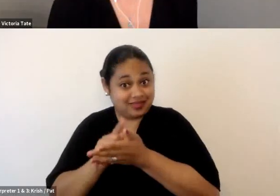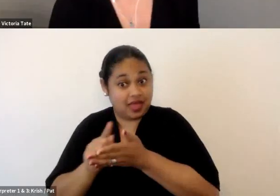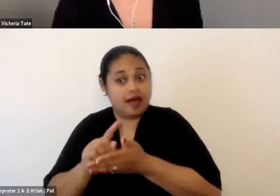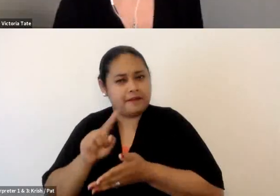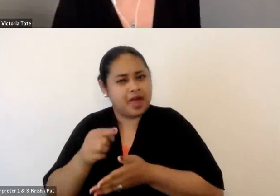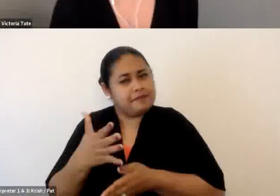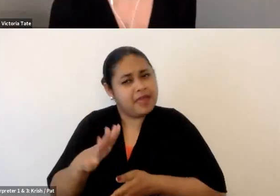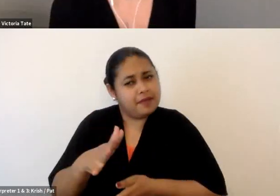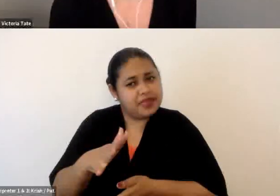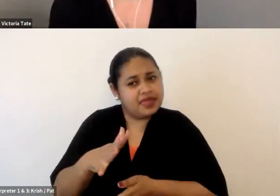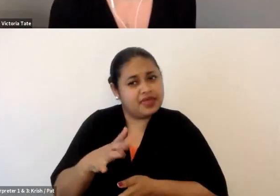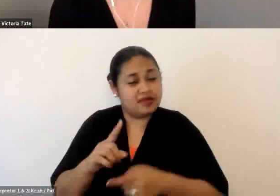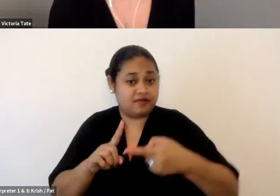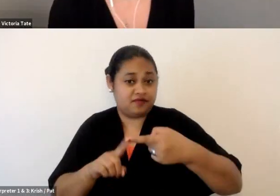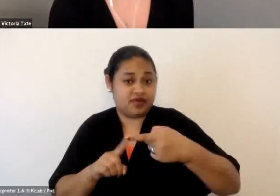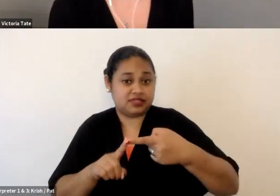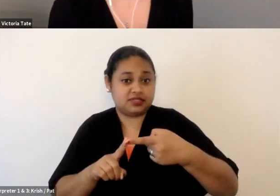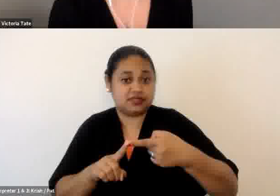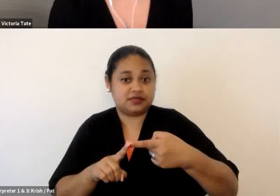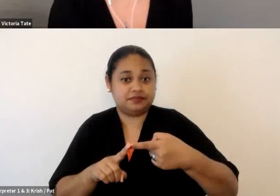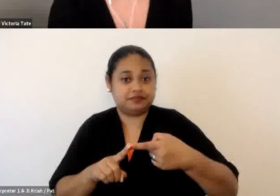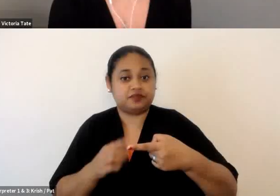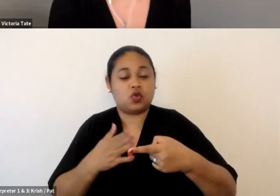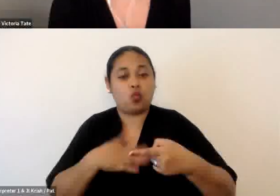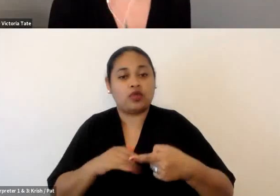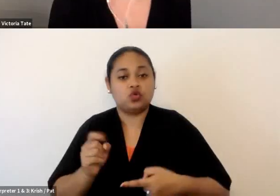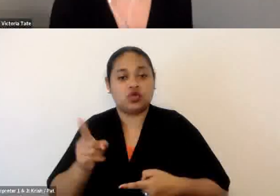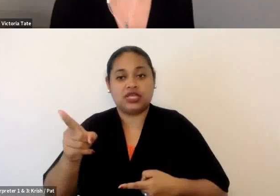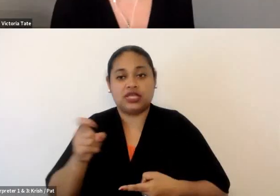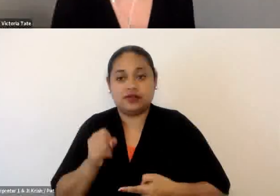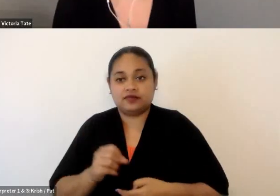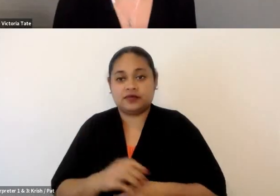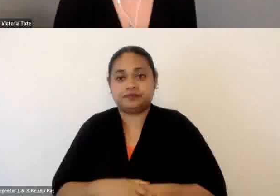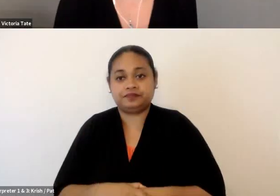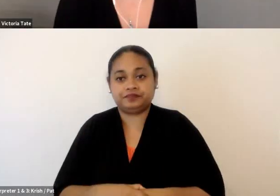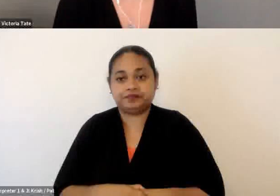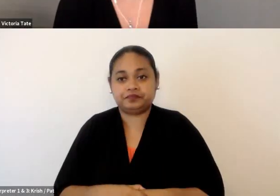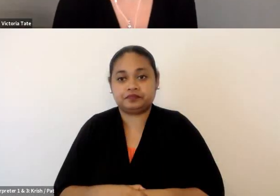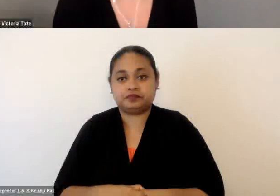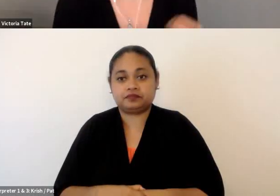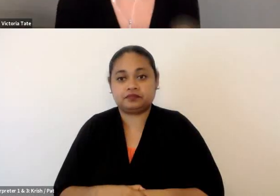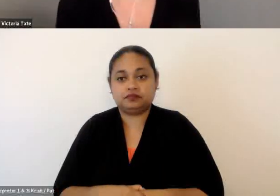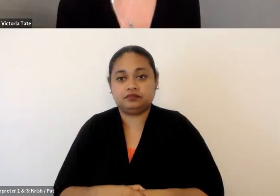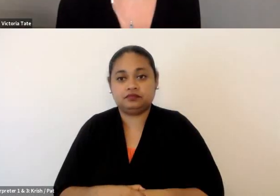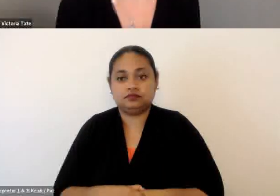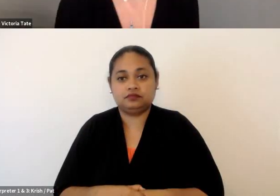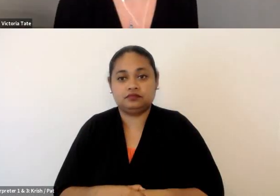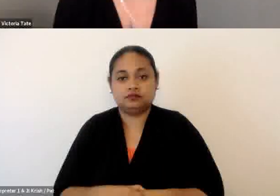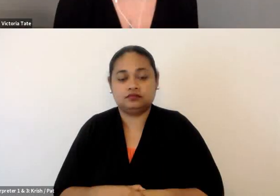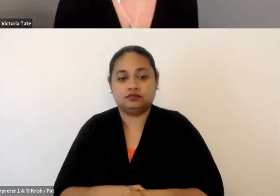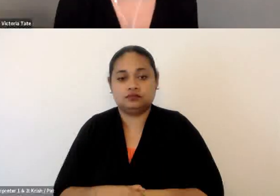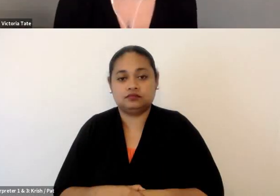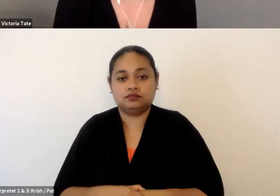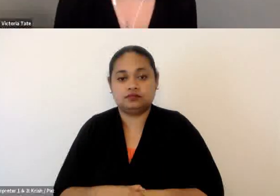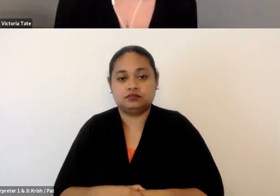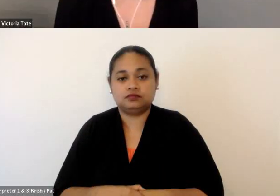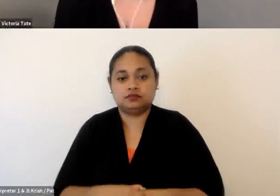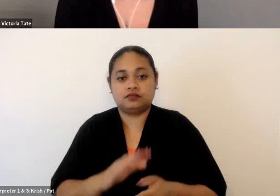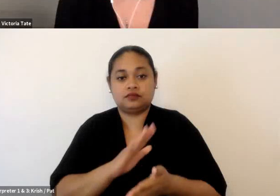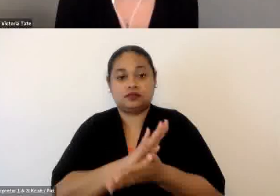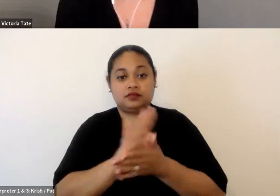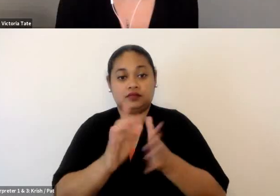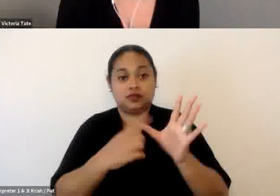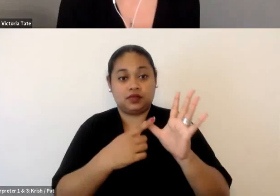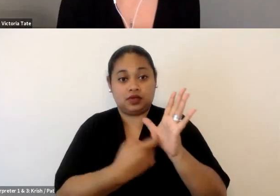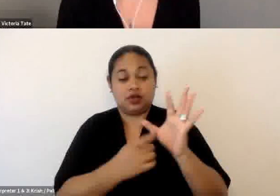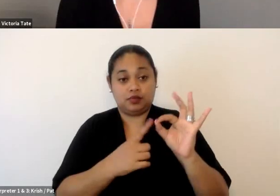maybe first, I would like to invite Harpreet to share a little bit, since you mentioned you also do a